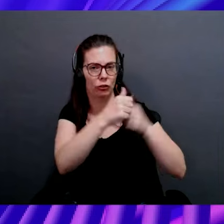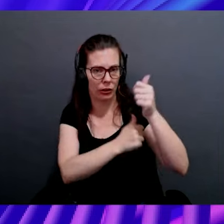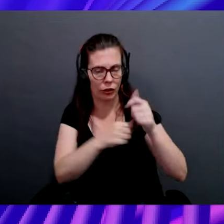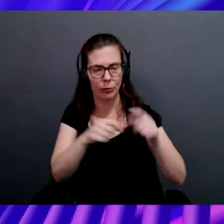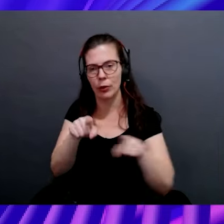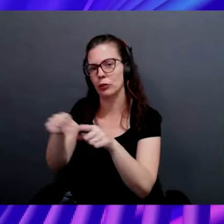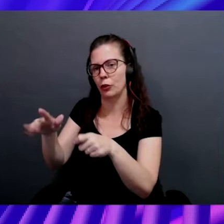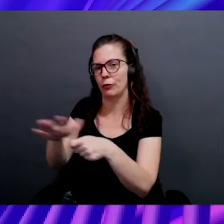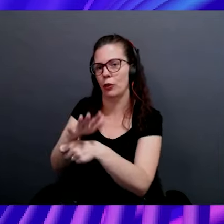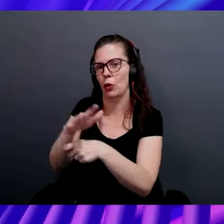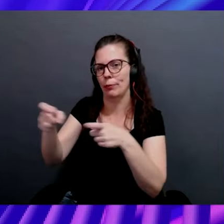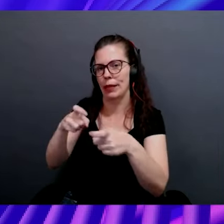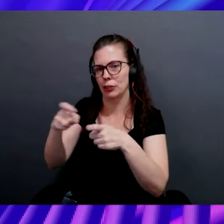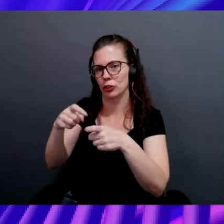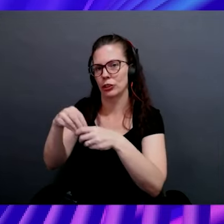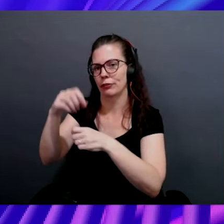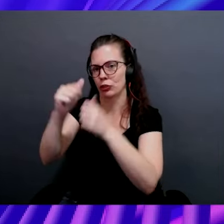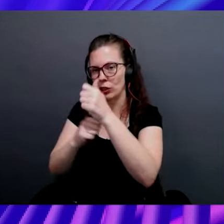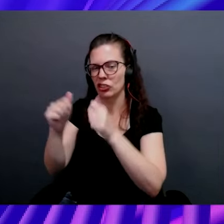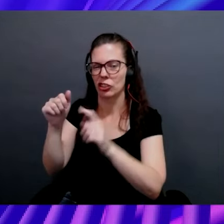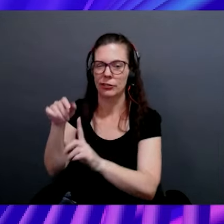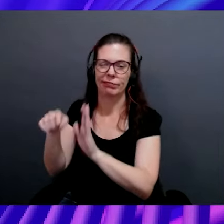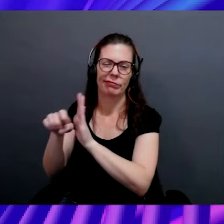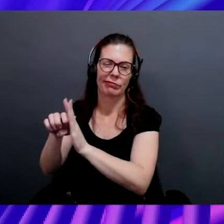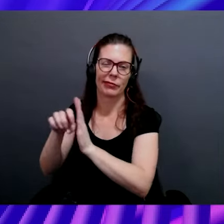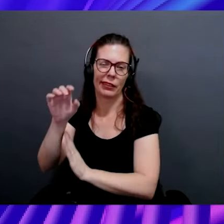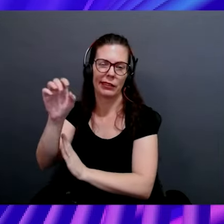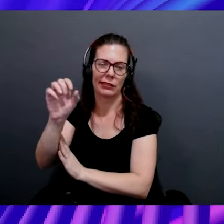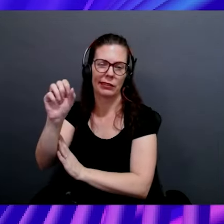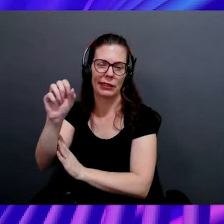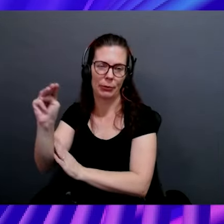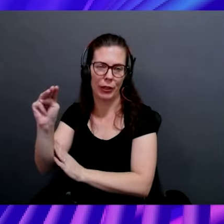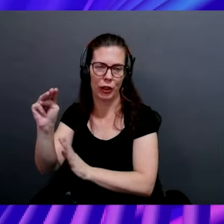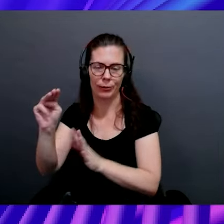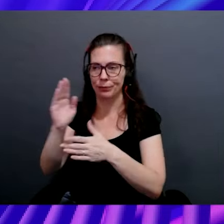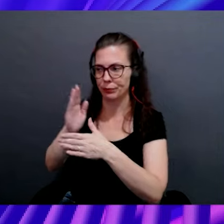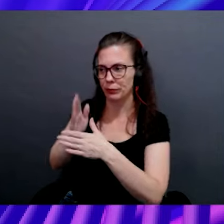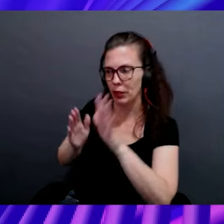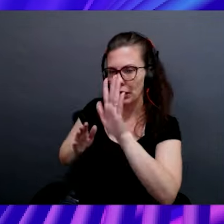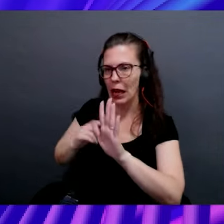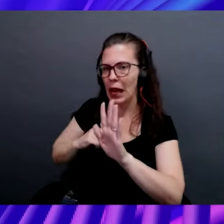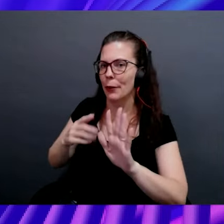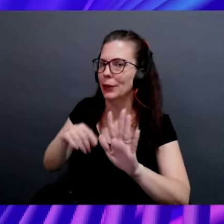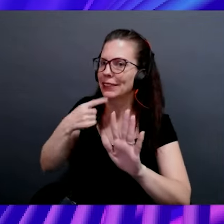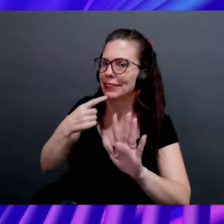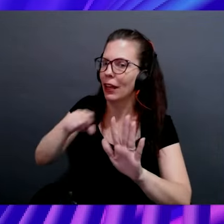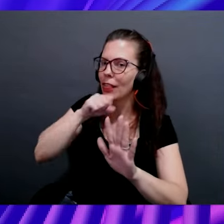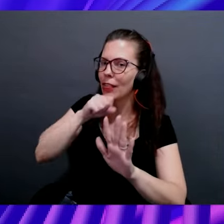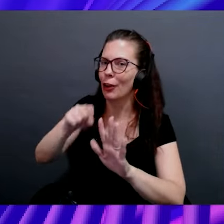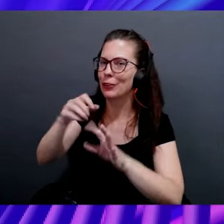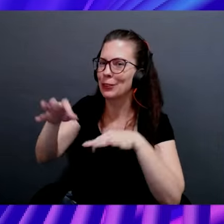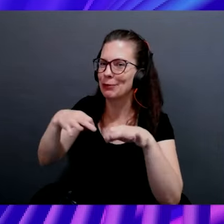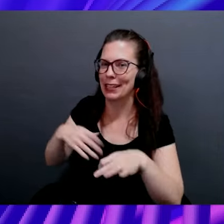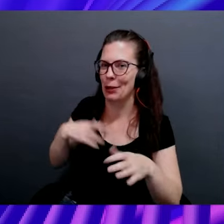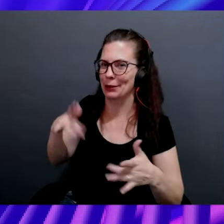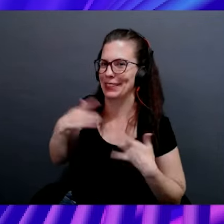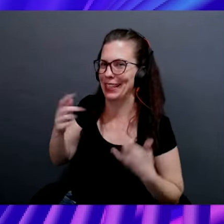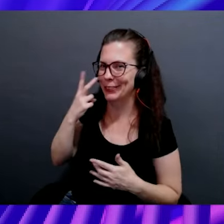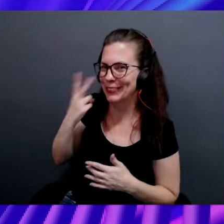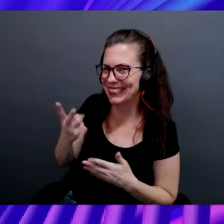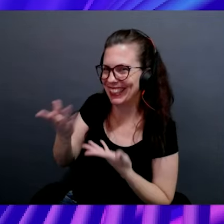like SageMaker. So with this, I was going to say, I love the buildup. I'm excited to see it.